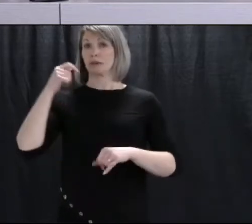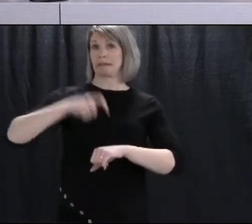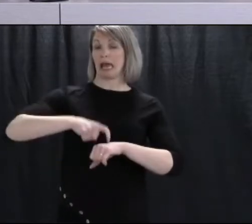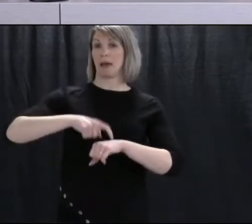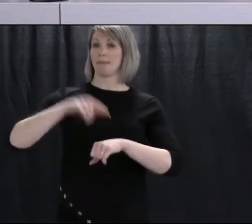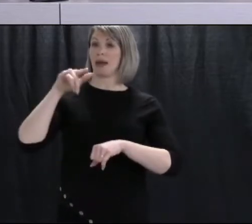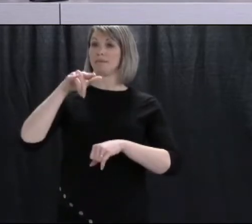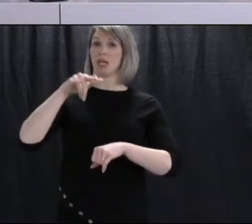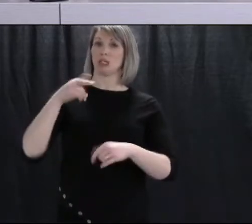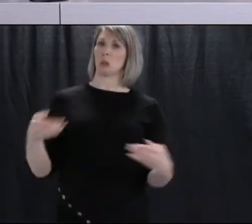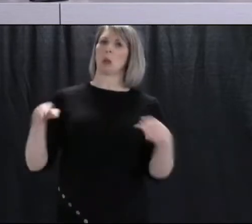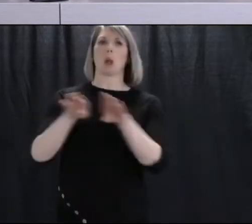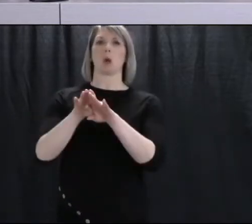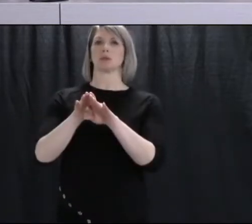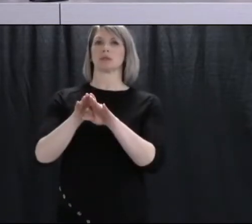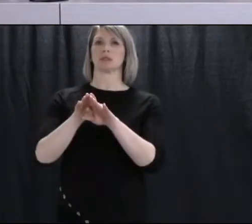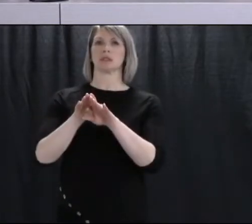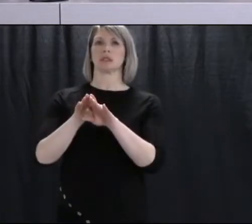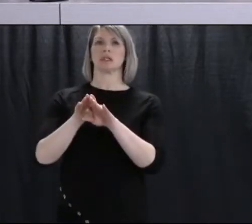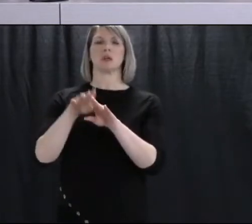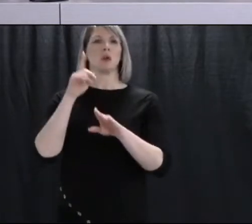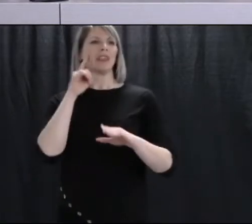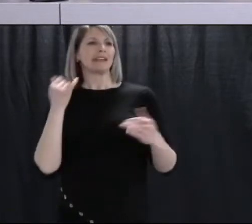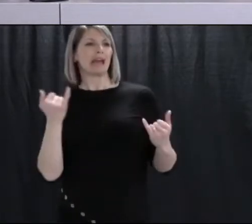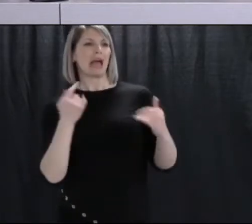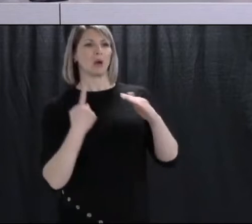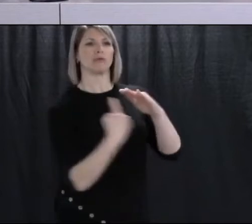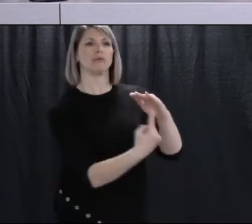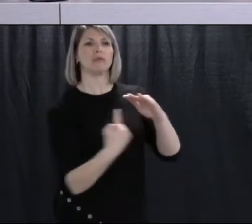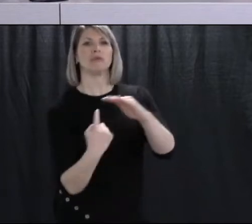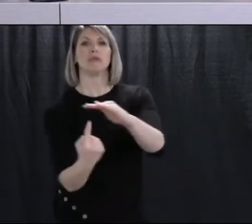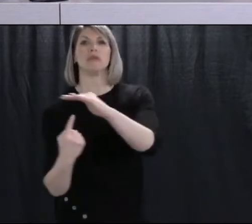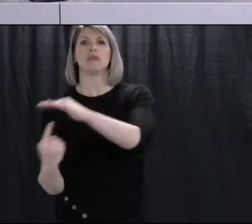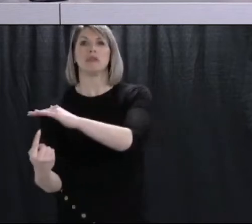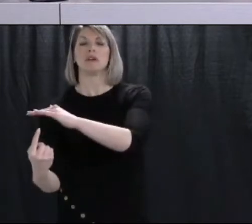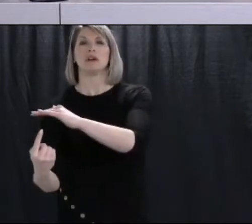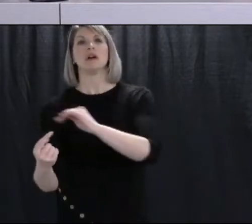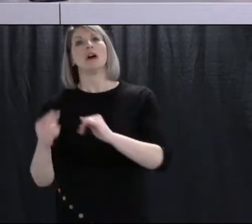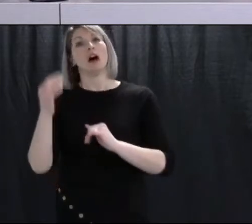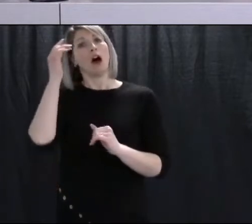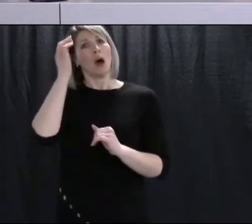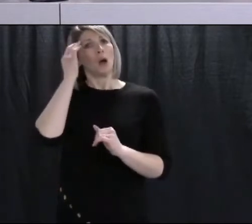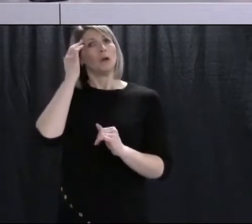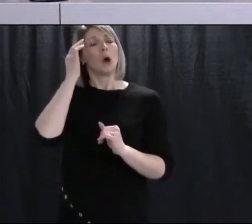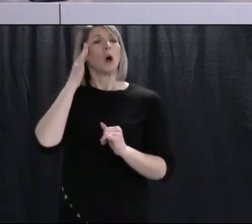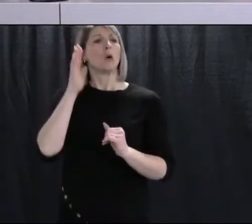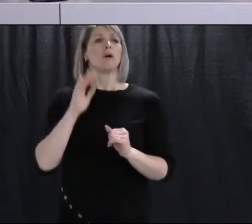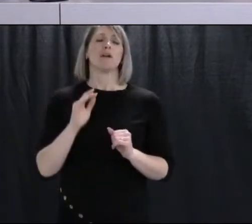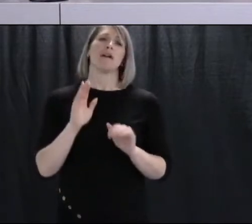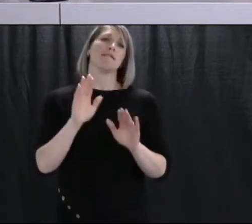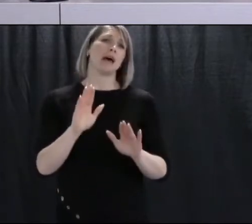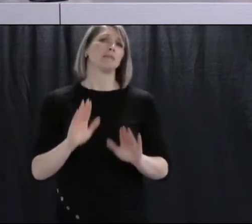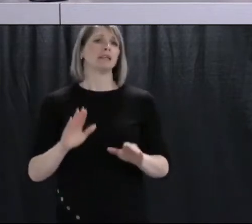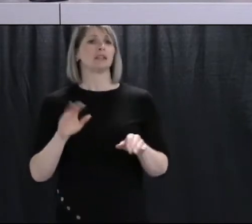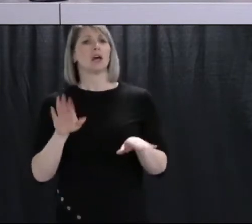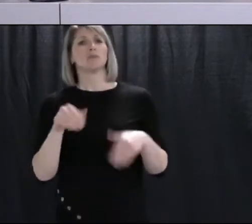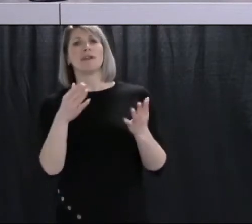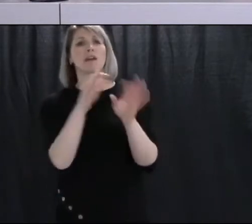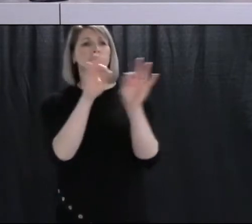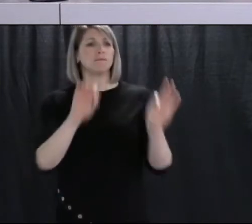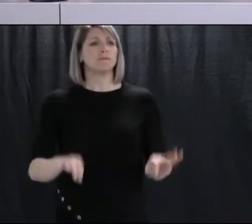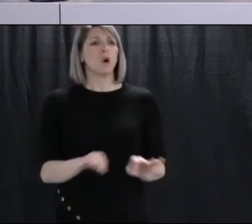most urgent travel and set up quarantine centers? It's all good. It's all fair and good to offer people forms and say you should do this, you should do